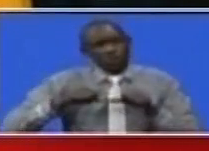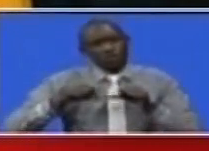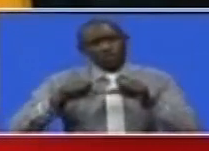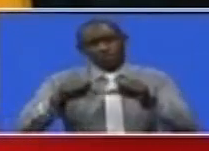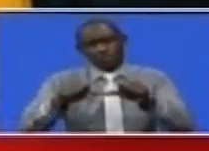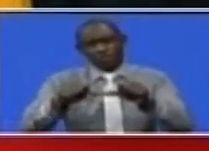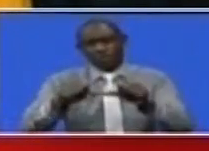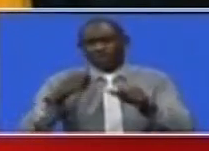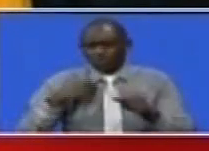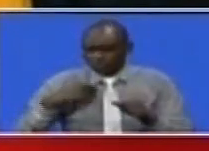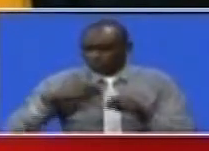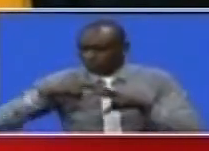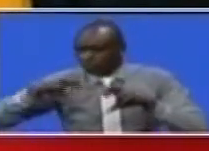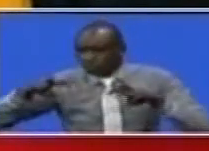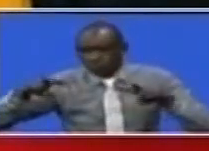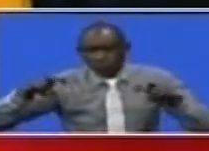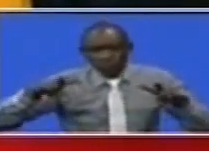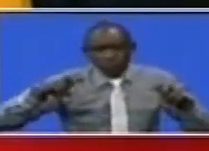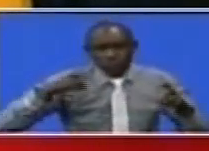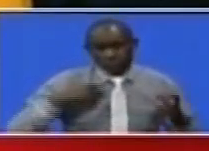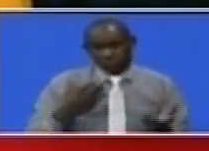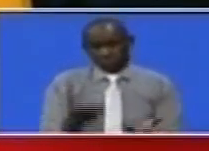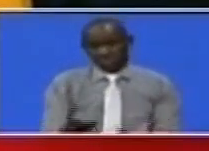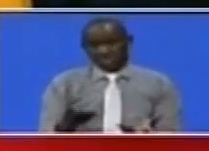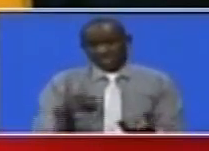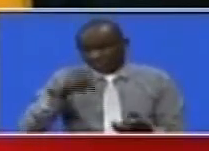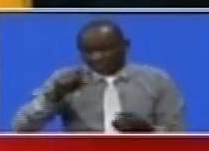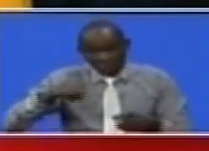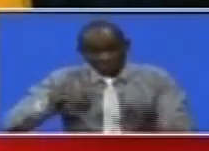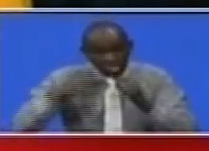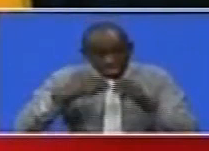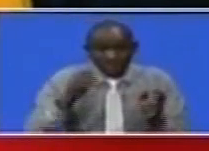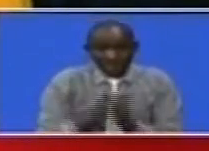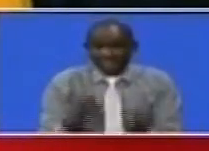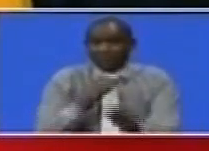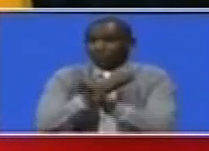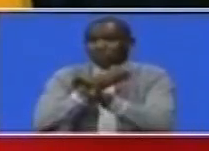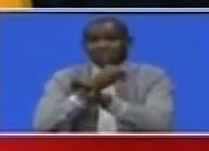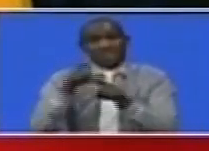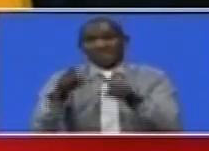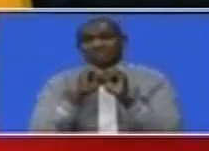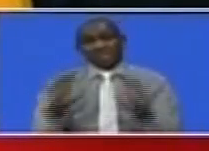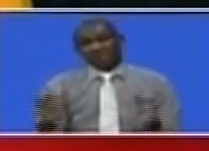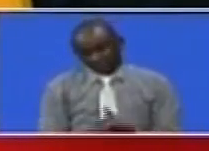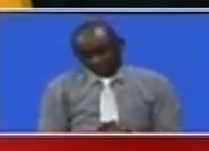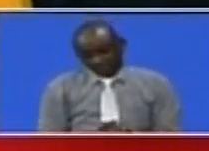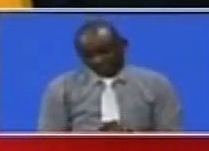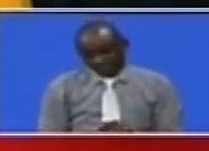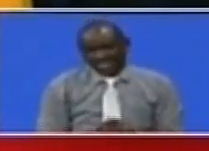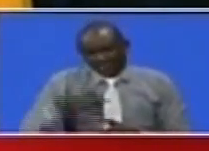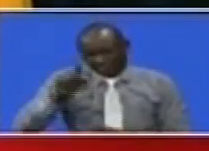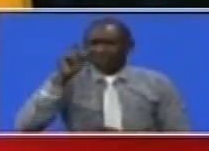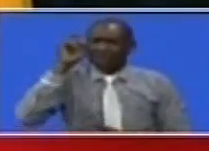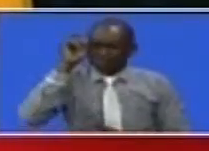to exploit rather than protect our common home, they